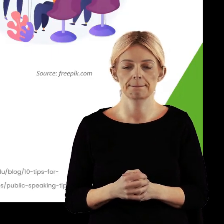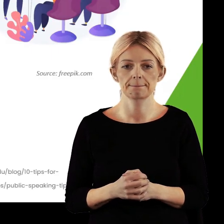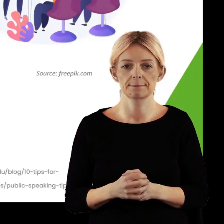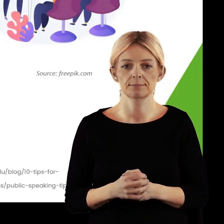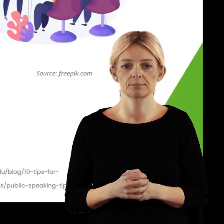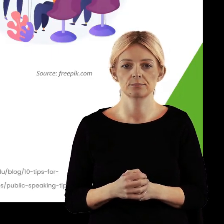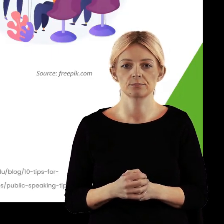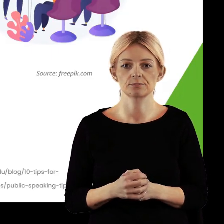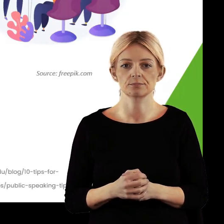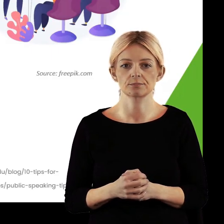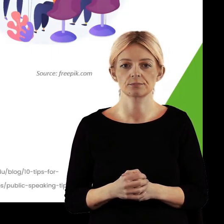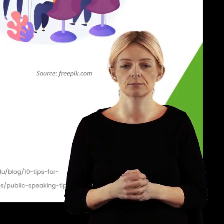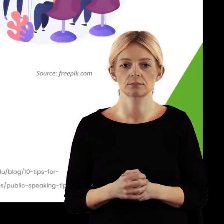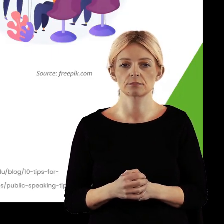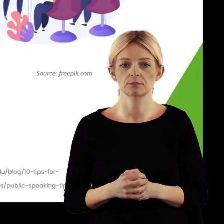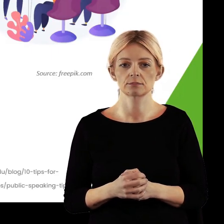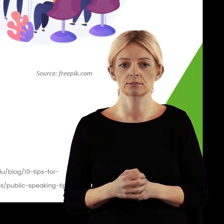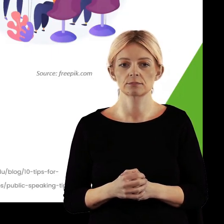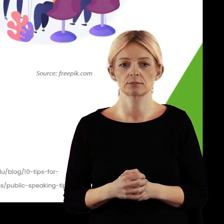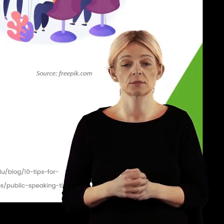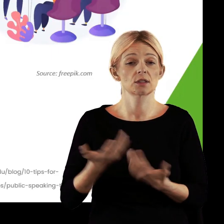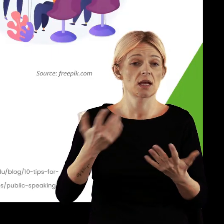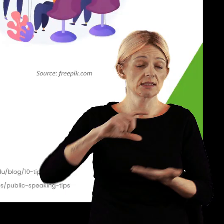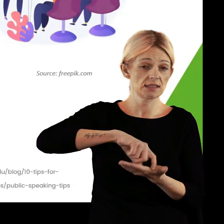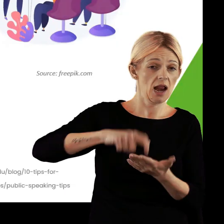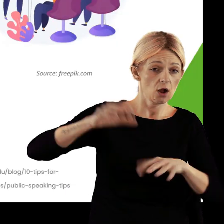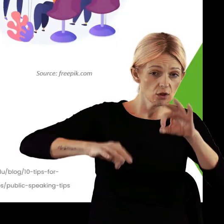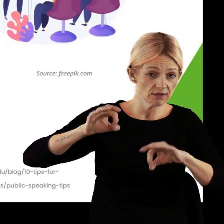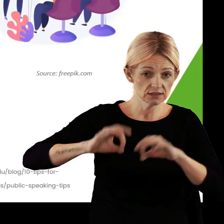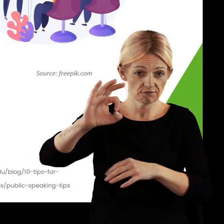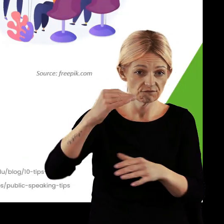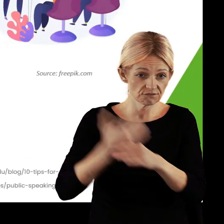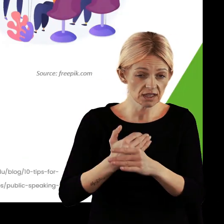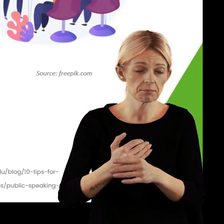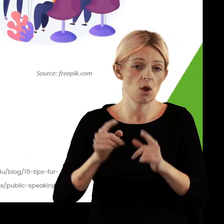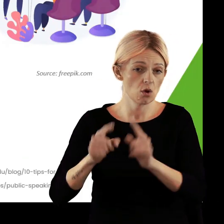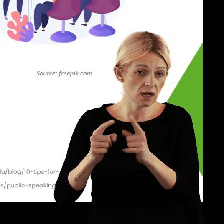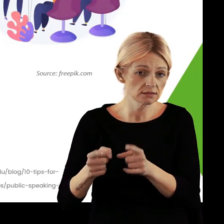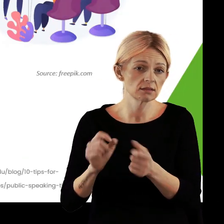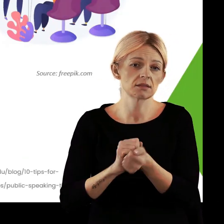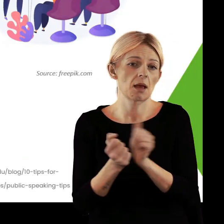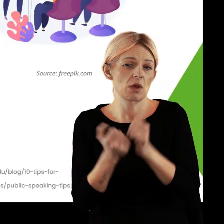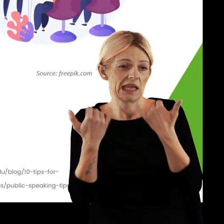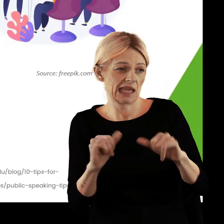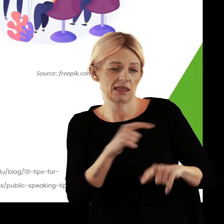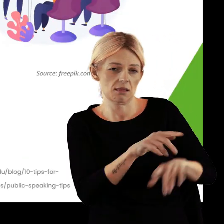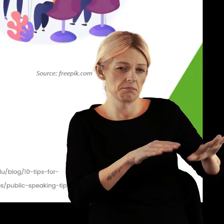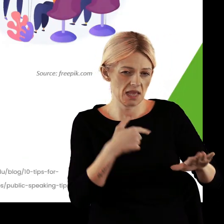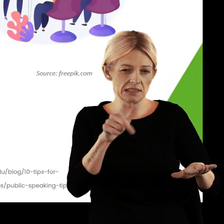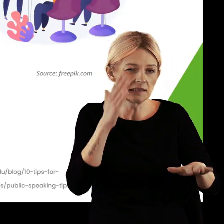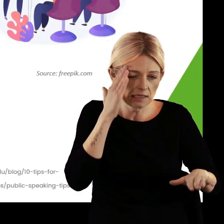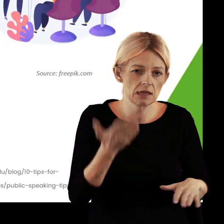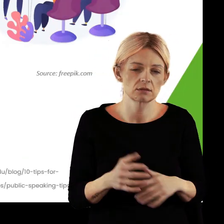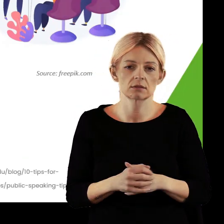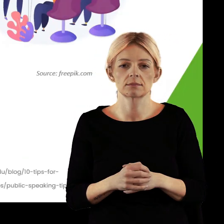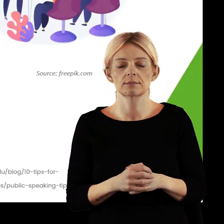What else might be important when preparing for a presentation? First, it is worth familiarizing yourself with